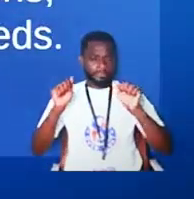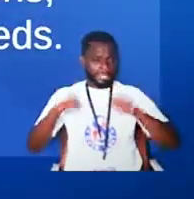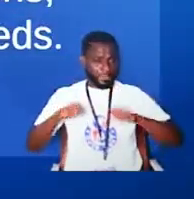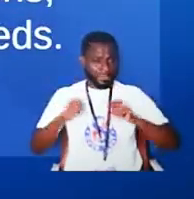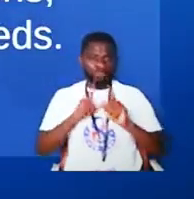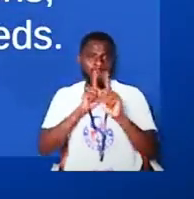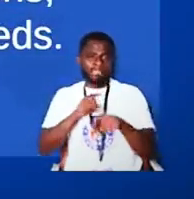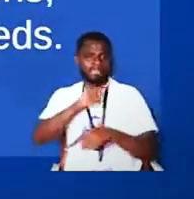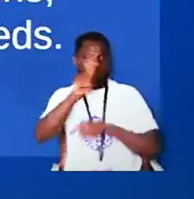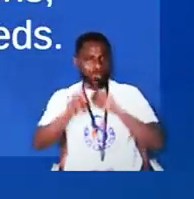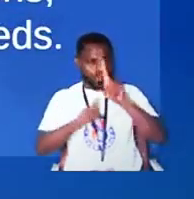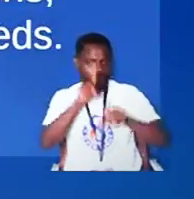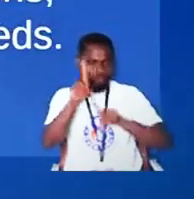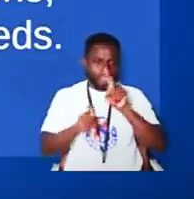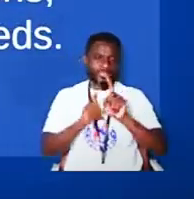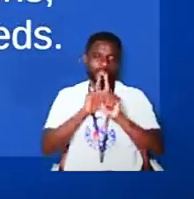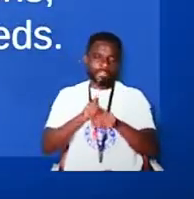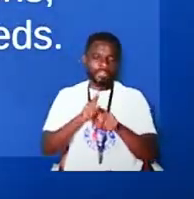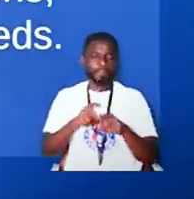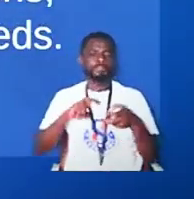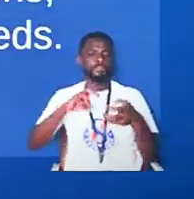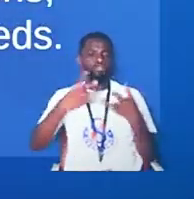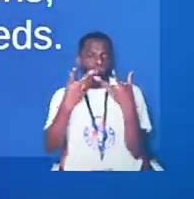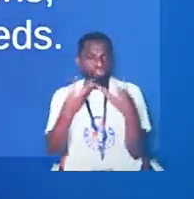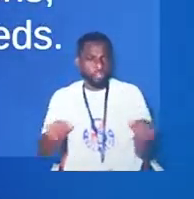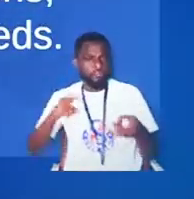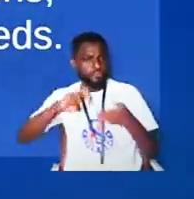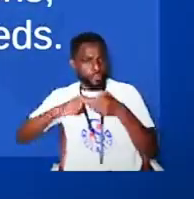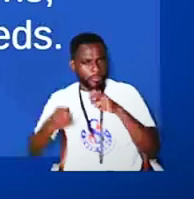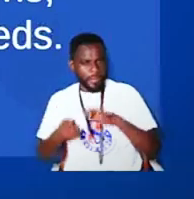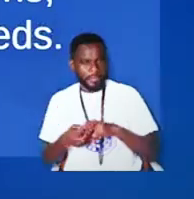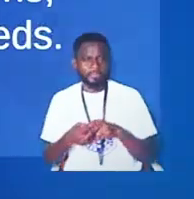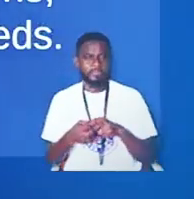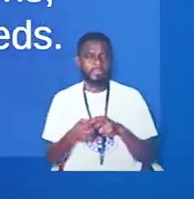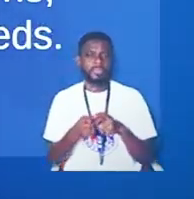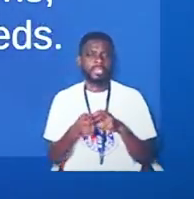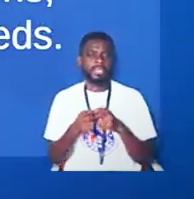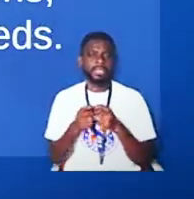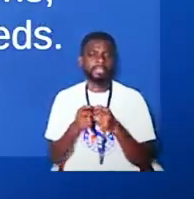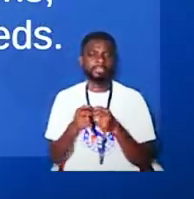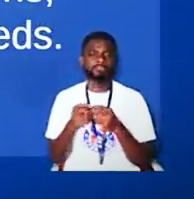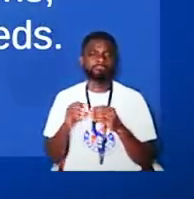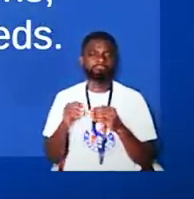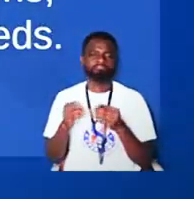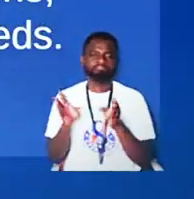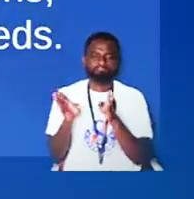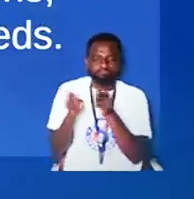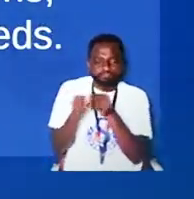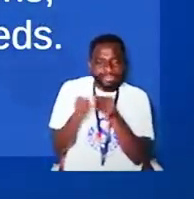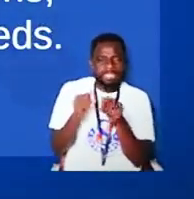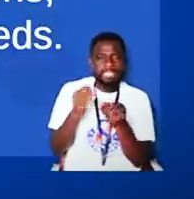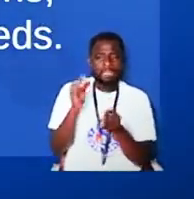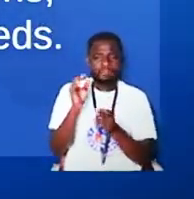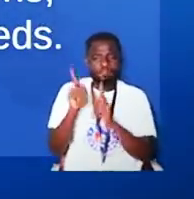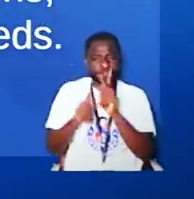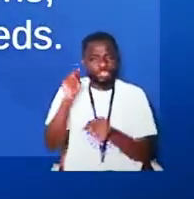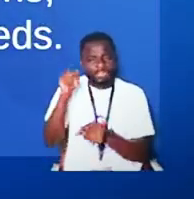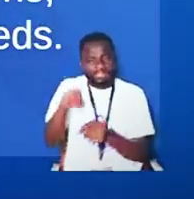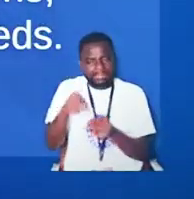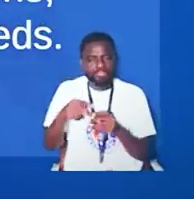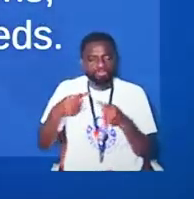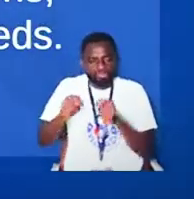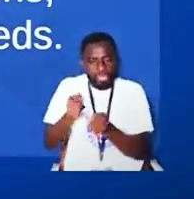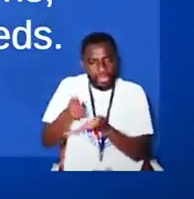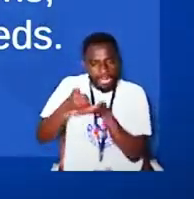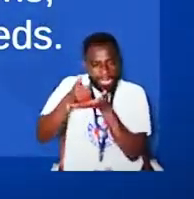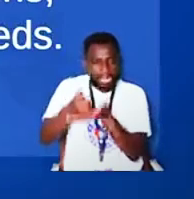questions, solve problems, and meet needs. Leadership